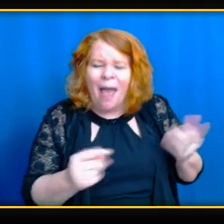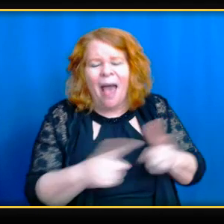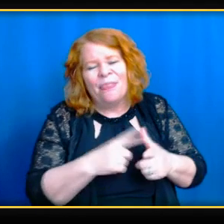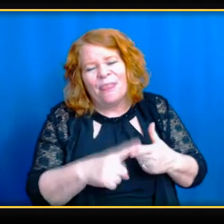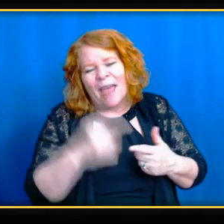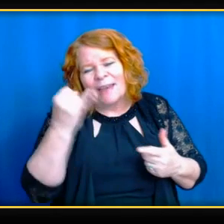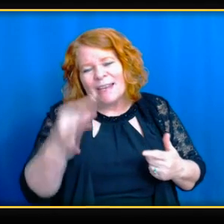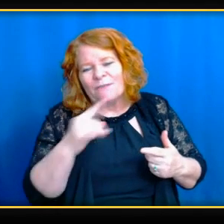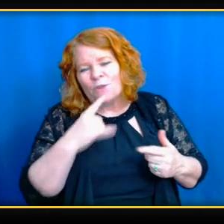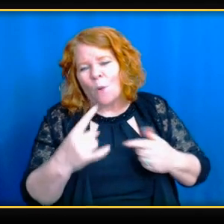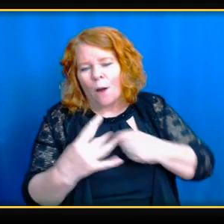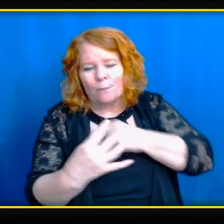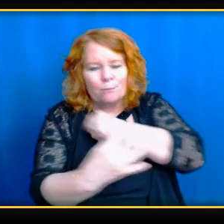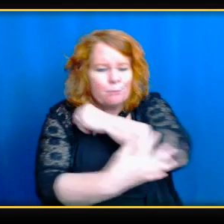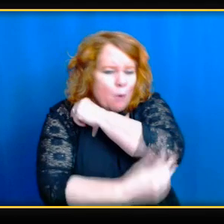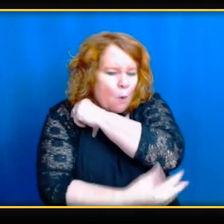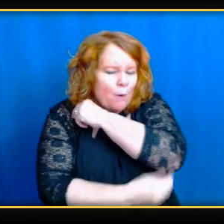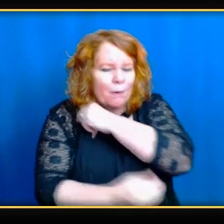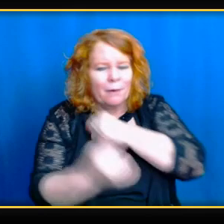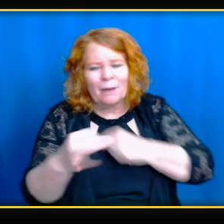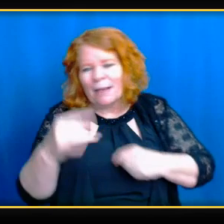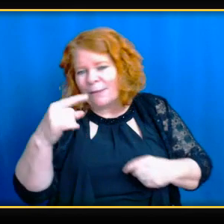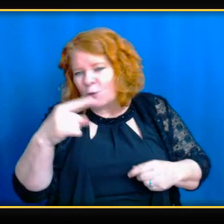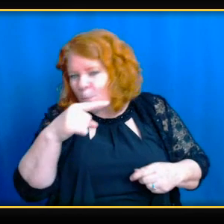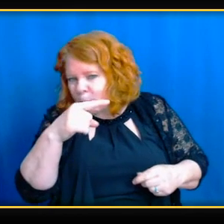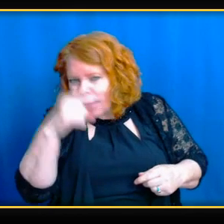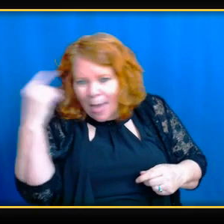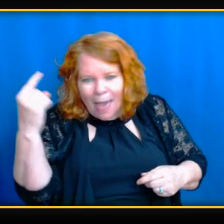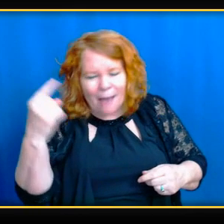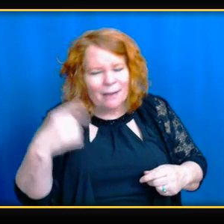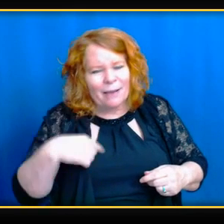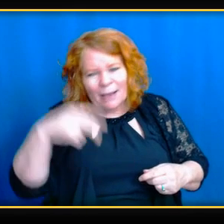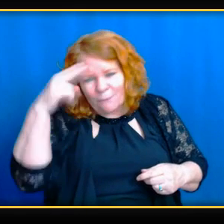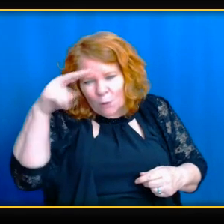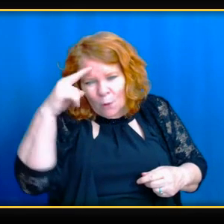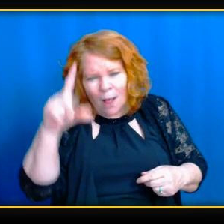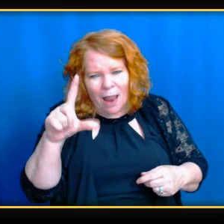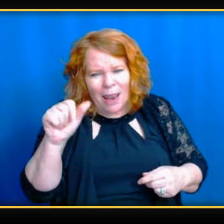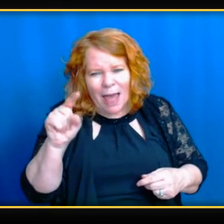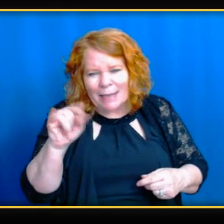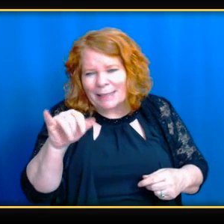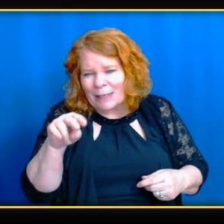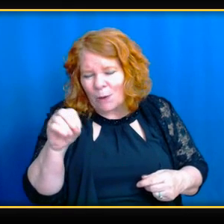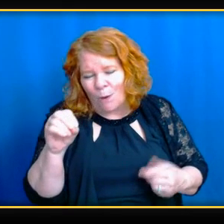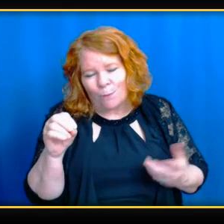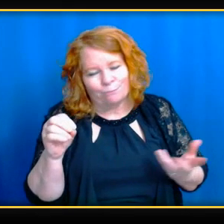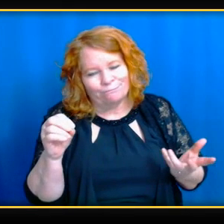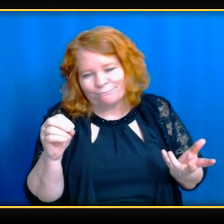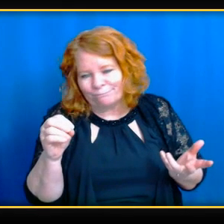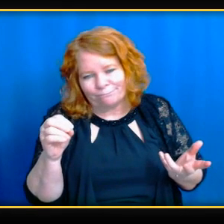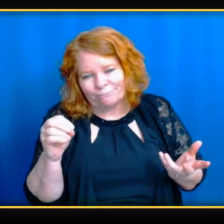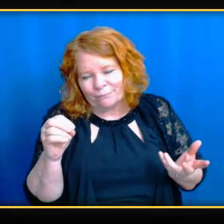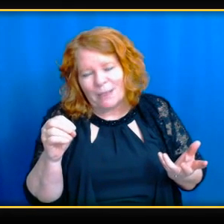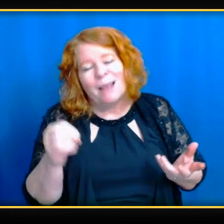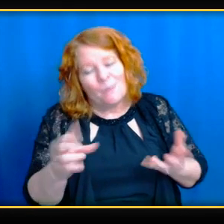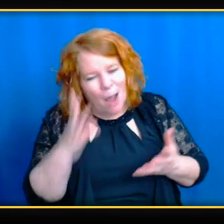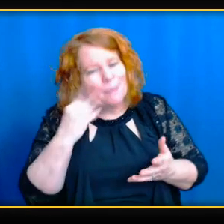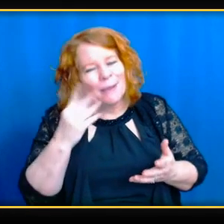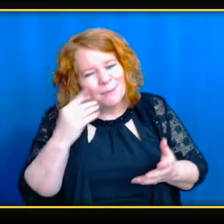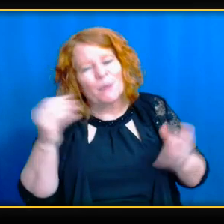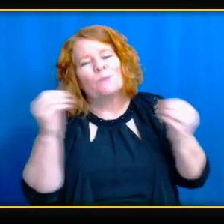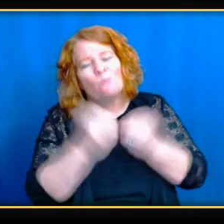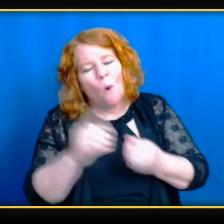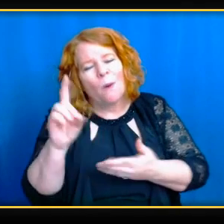poor, if you're Black or Latino, the likelihood of even facing more discrimination is very